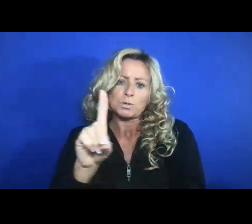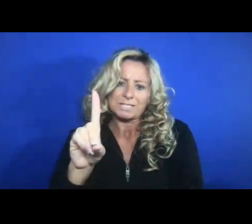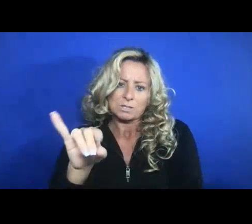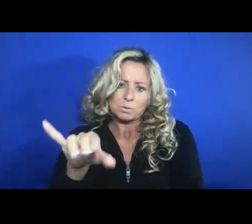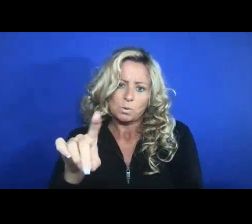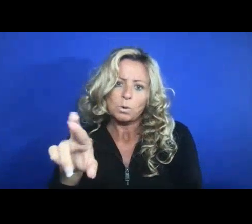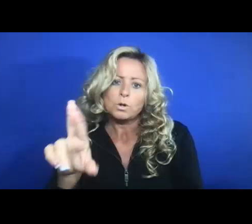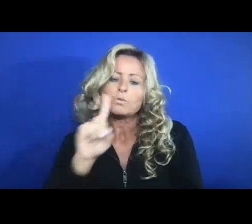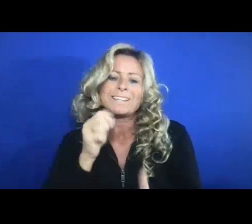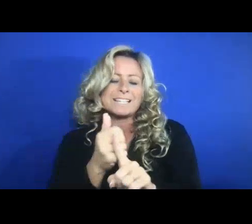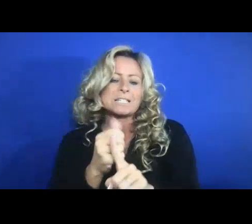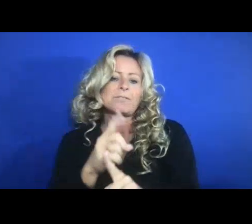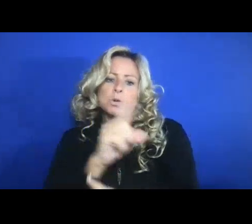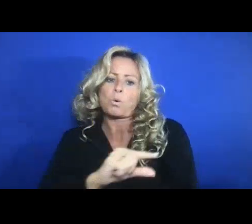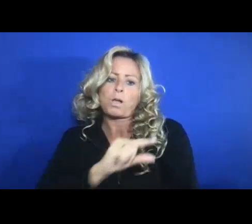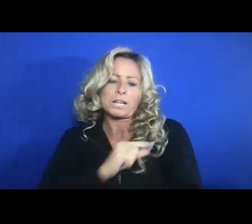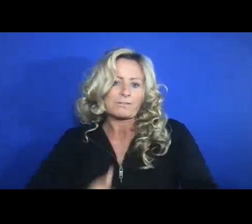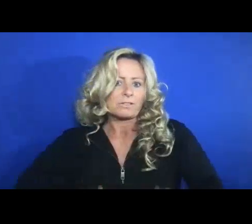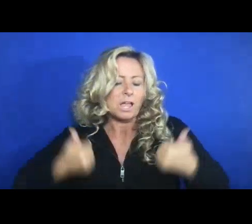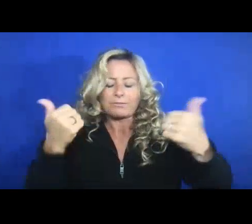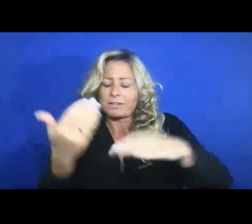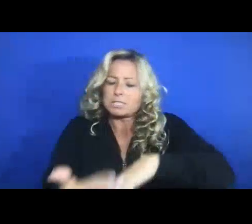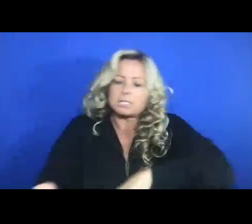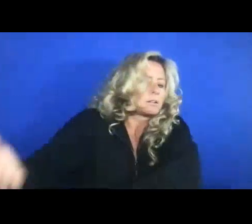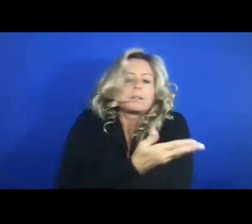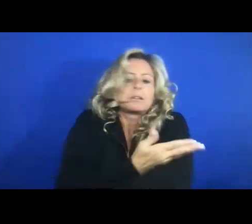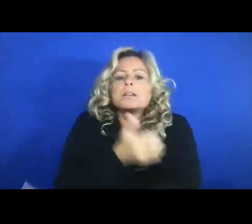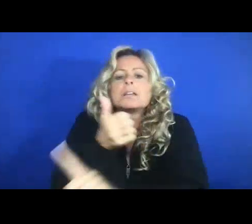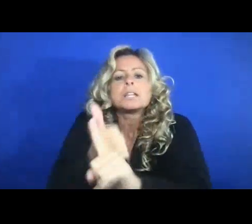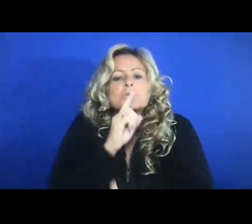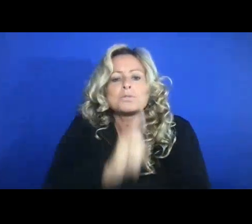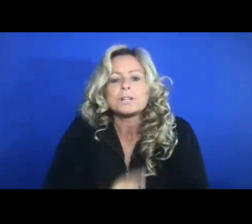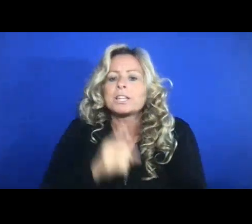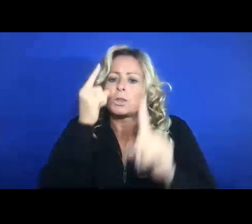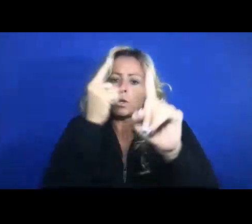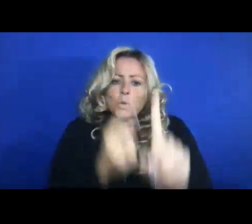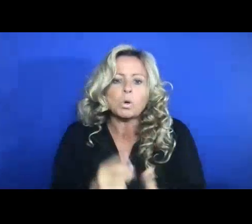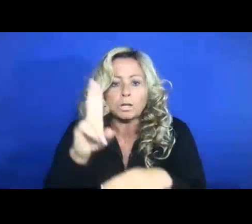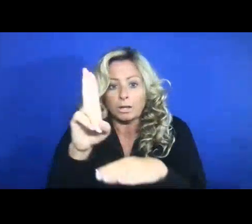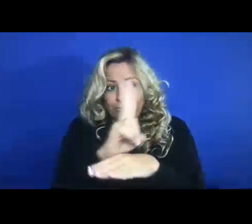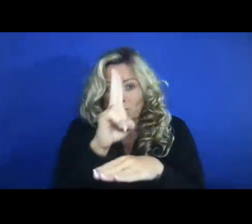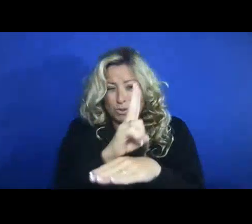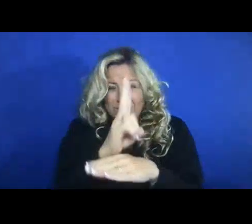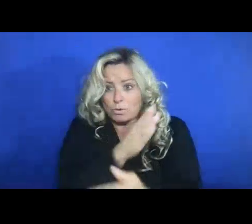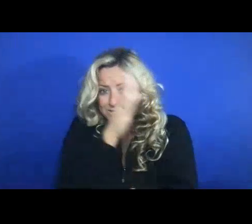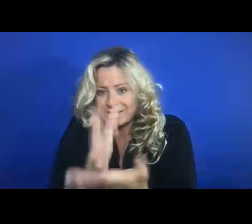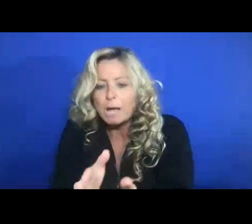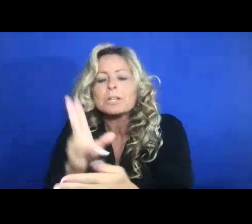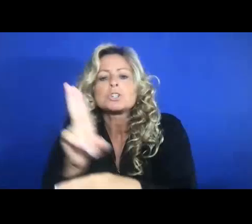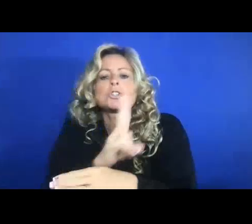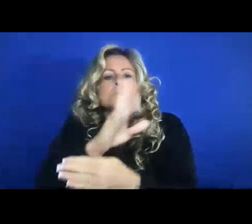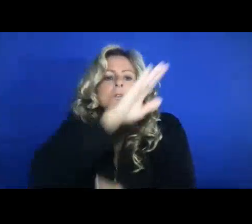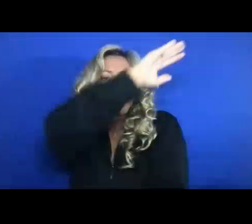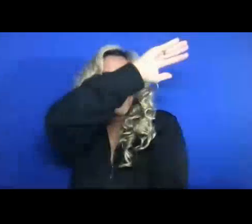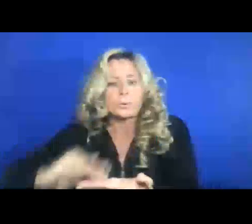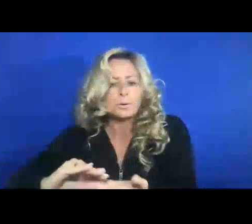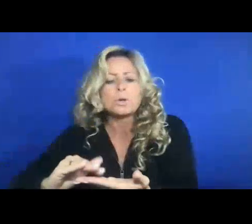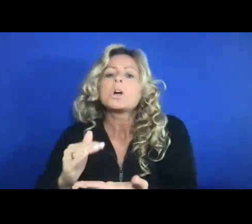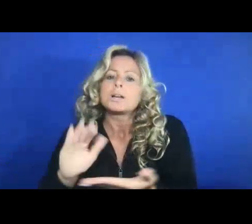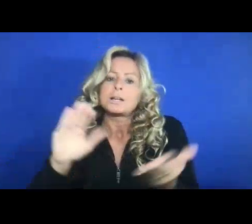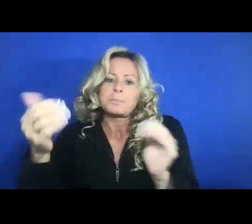folks' quality of life has increased. Their goals of reducing use or stopping use are increased compared to folks that aren't treated